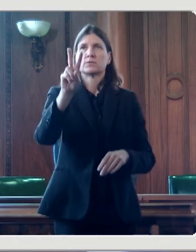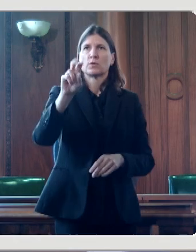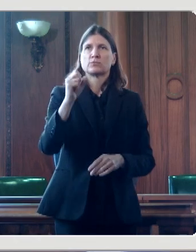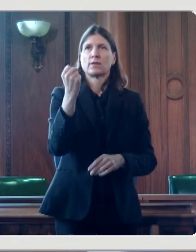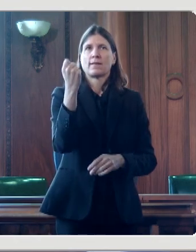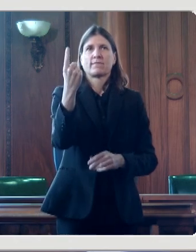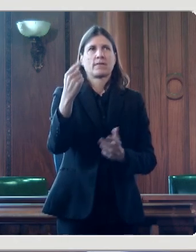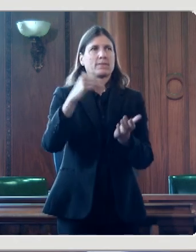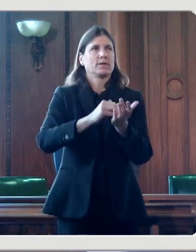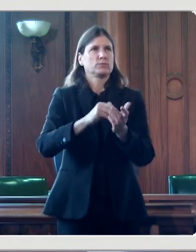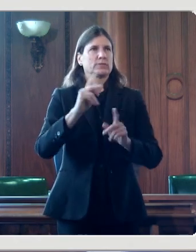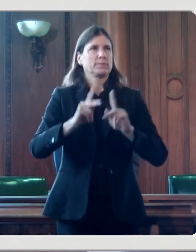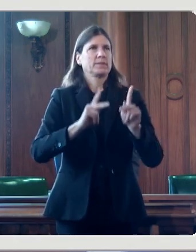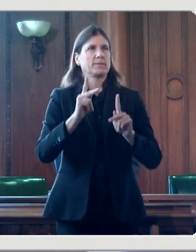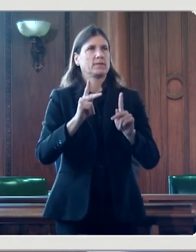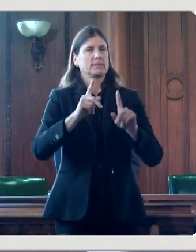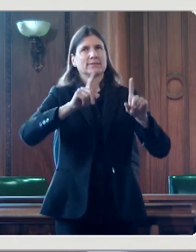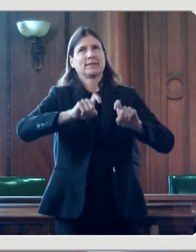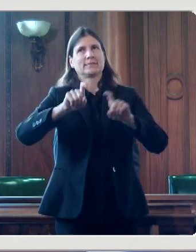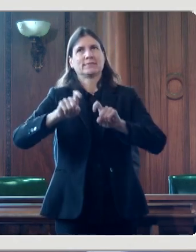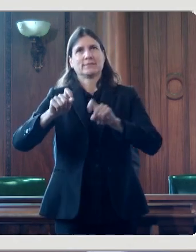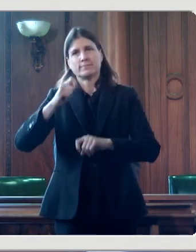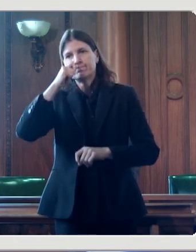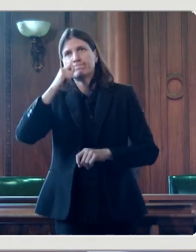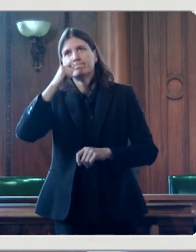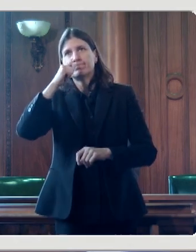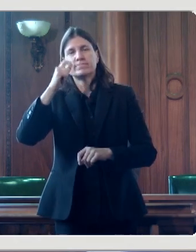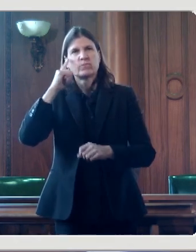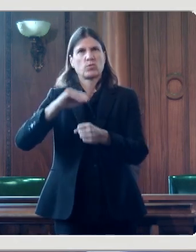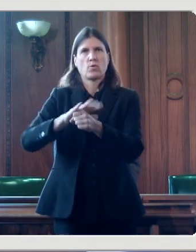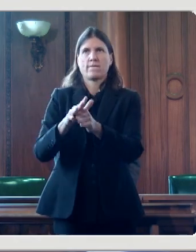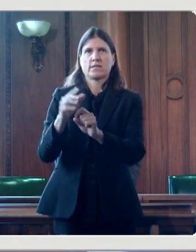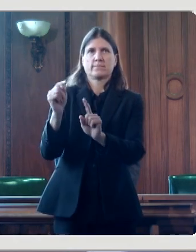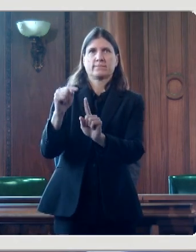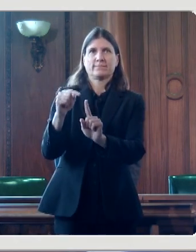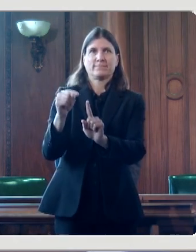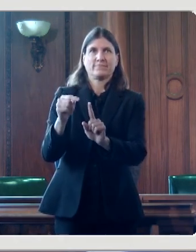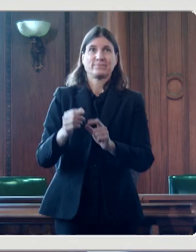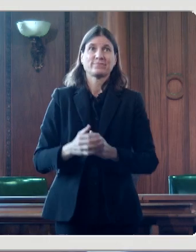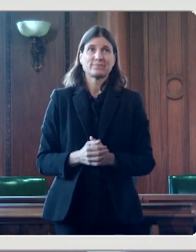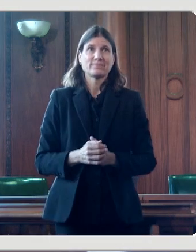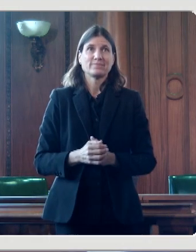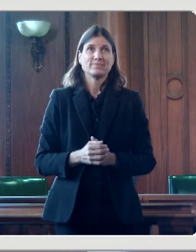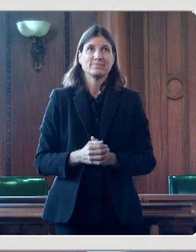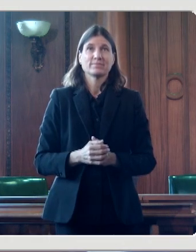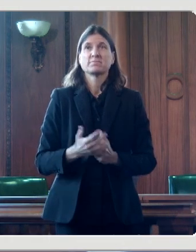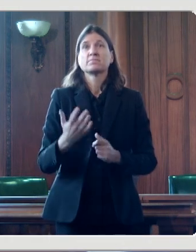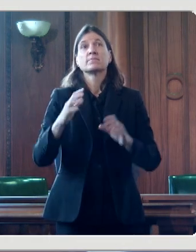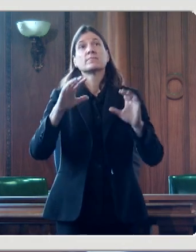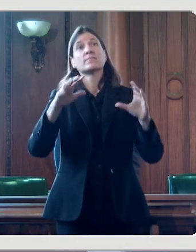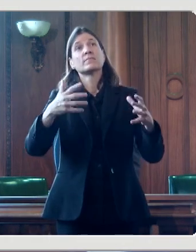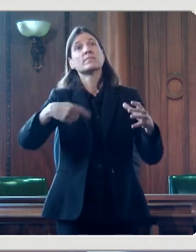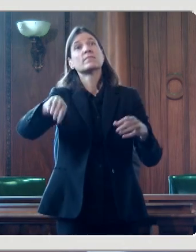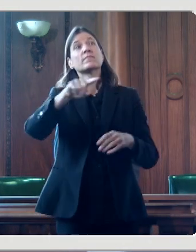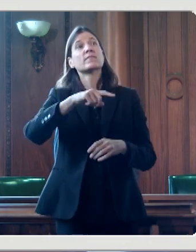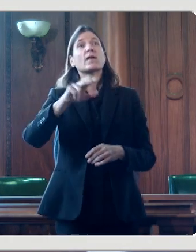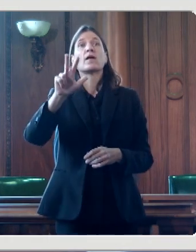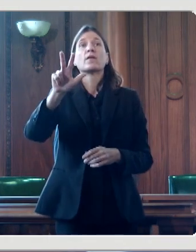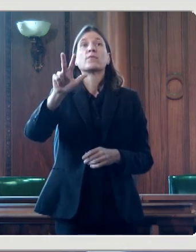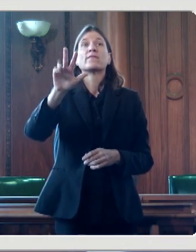77,000 of those tests, about 35%, were related to outreach activities, trying to help out in congregate